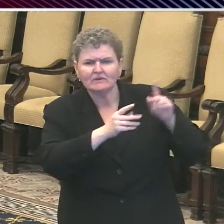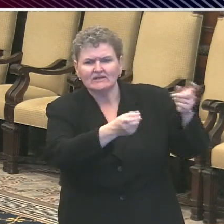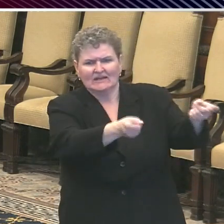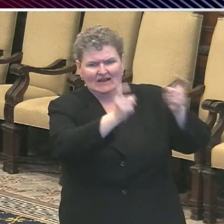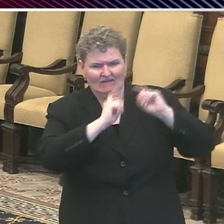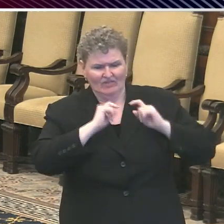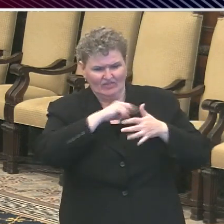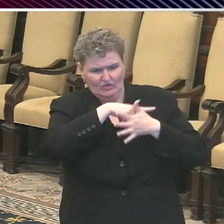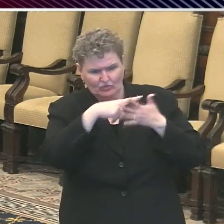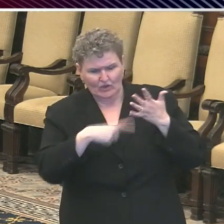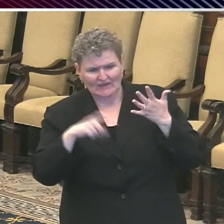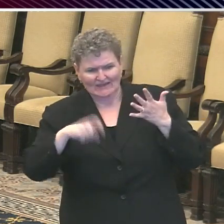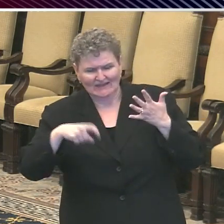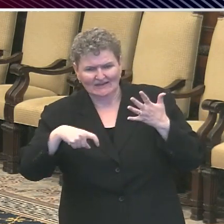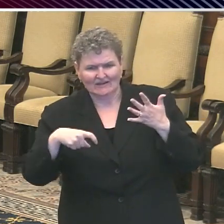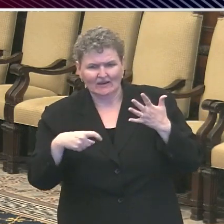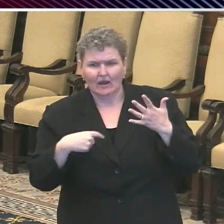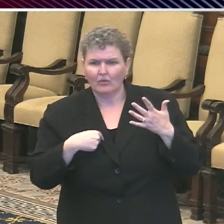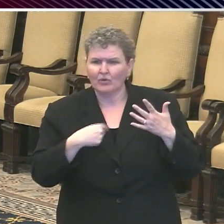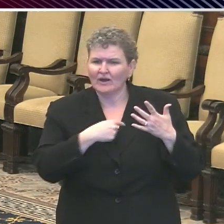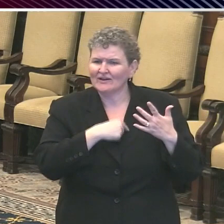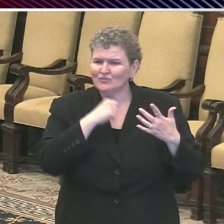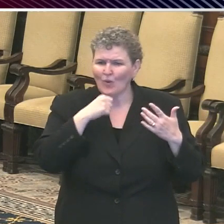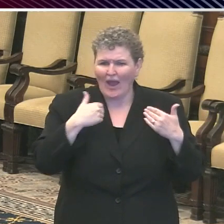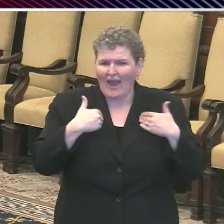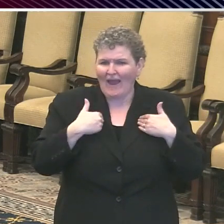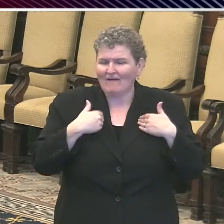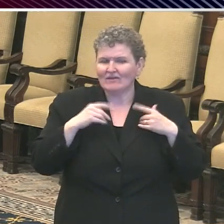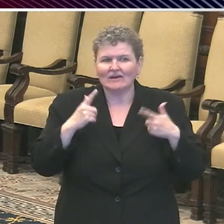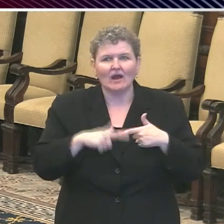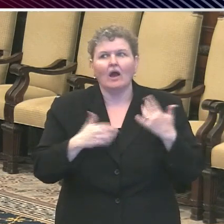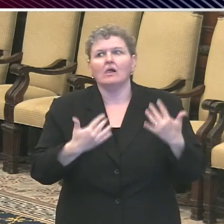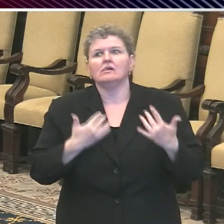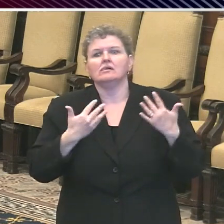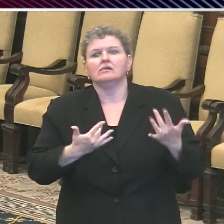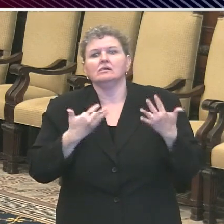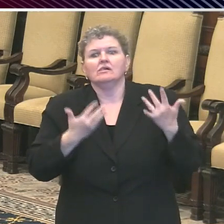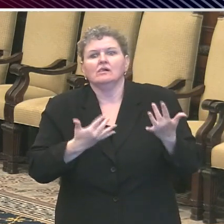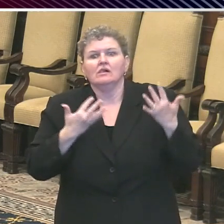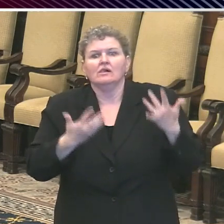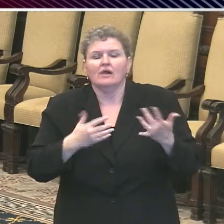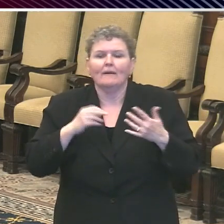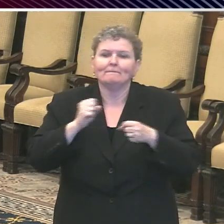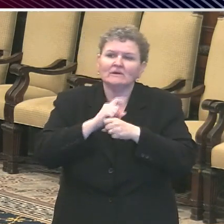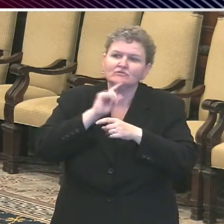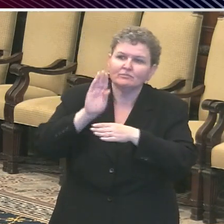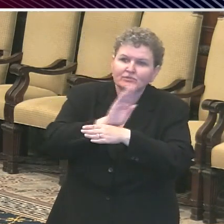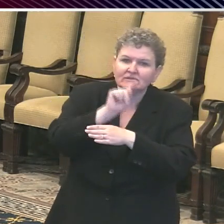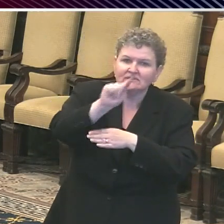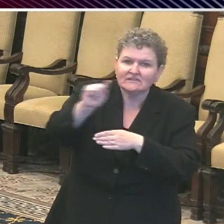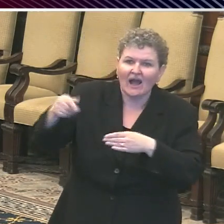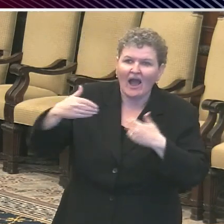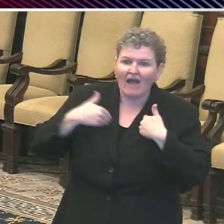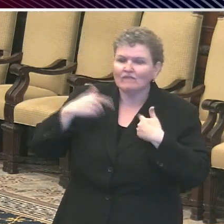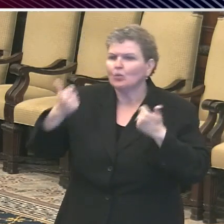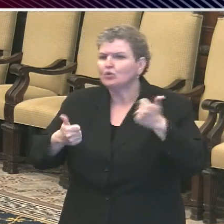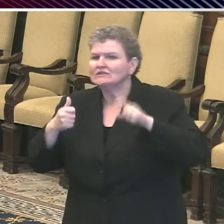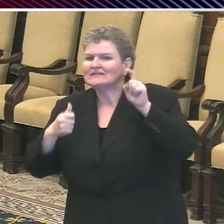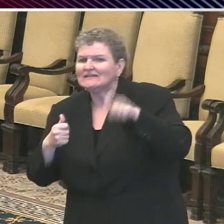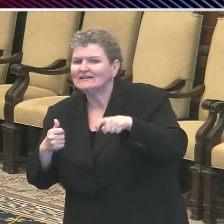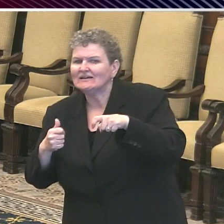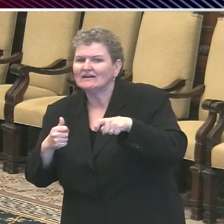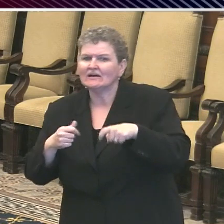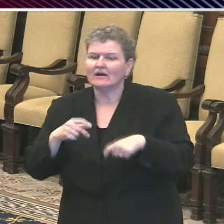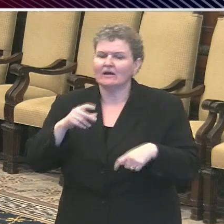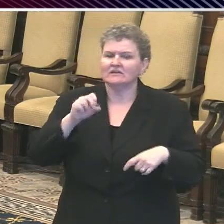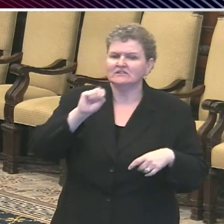and didn't have the luxury of waiting for another firm to open up. A number of supply issues were like that.